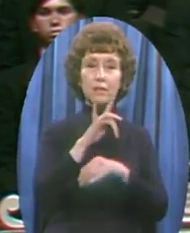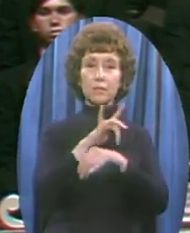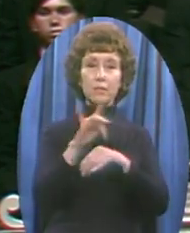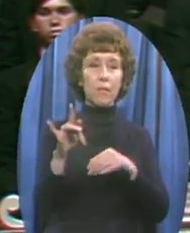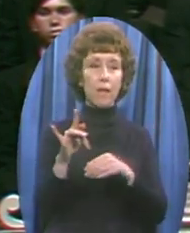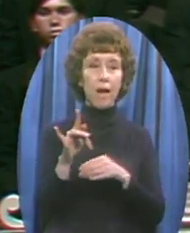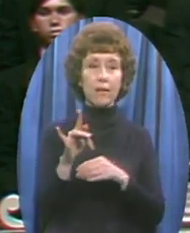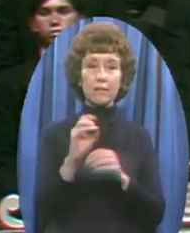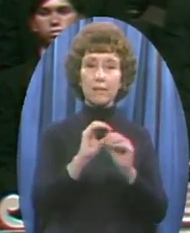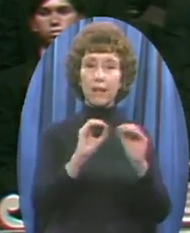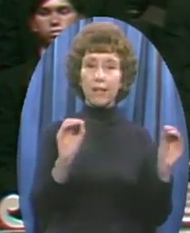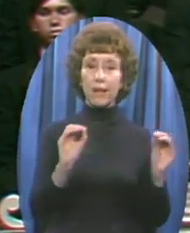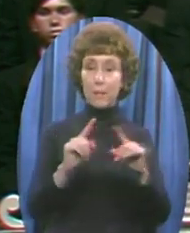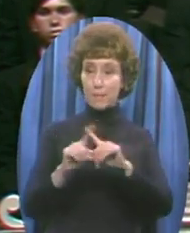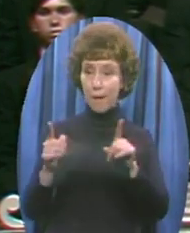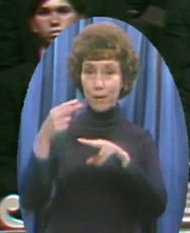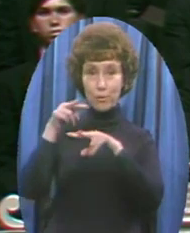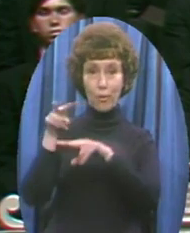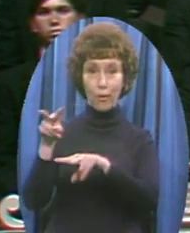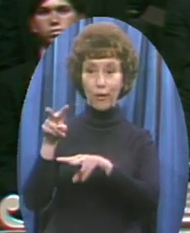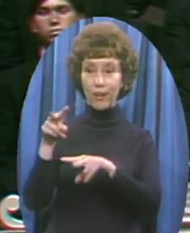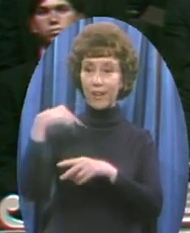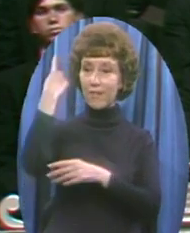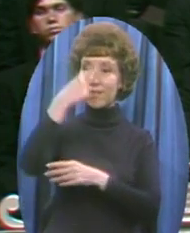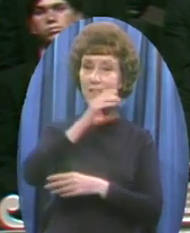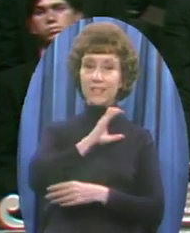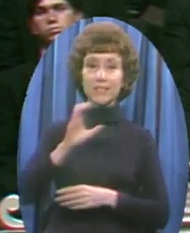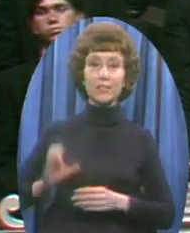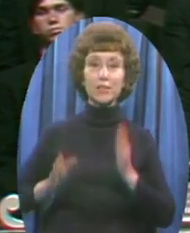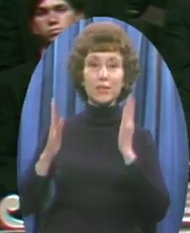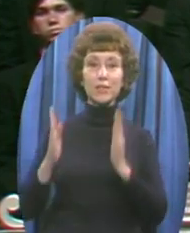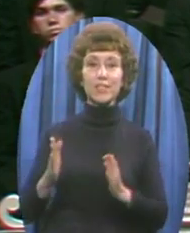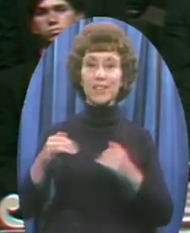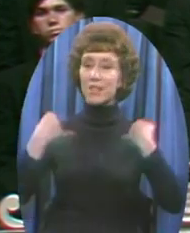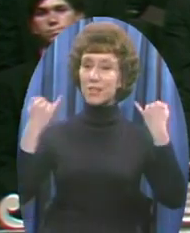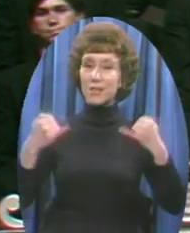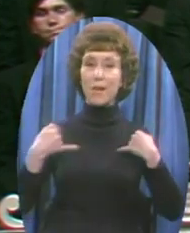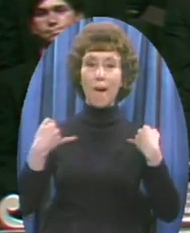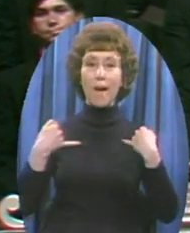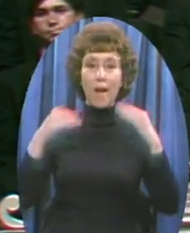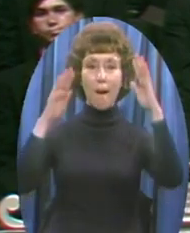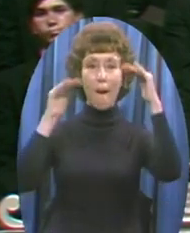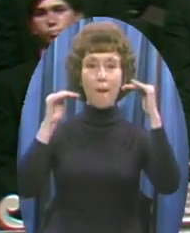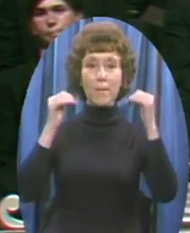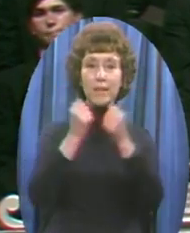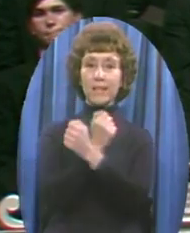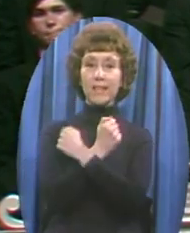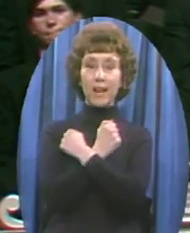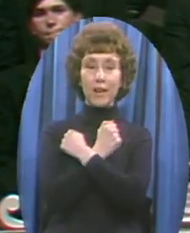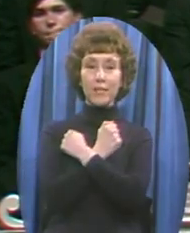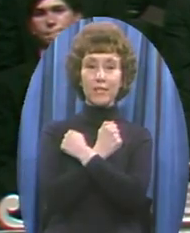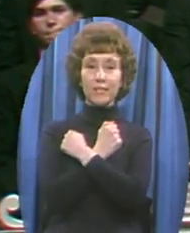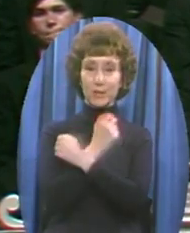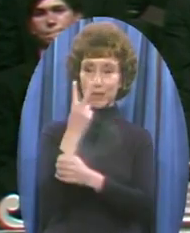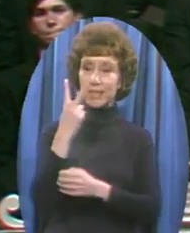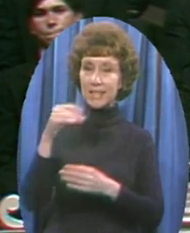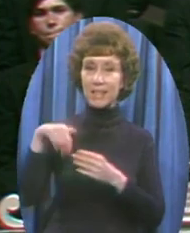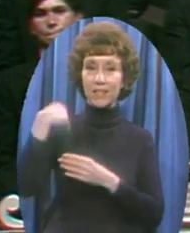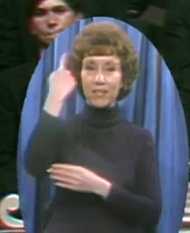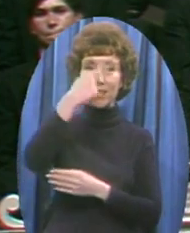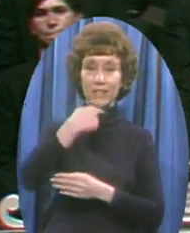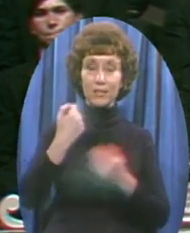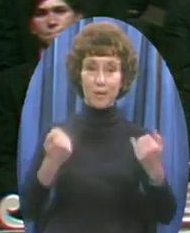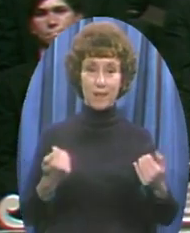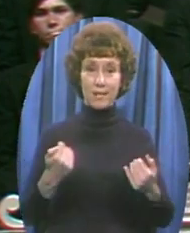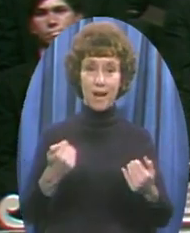today, there's joy, there's hope, there's love. And right now, the Old Time Gospel Hour trio is